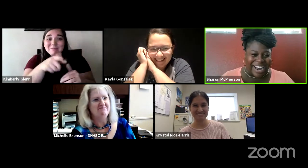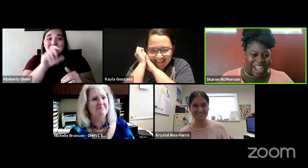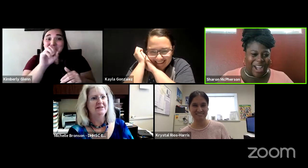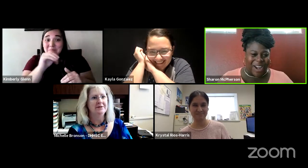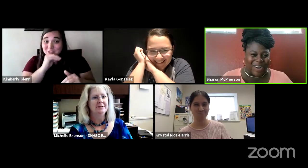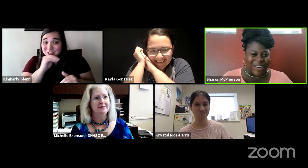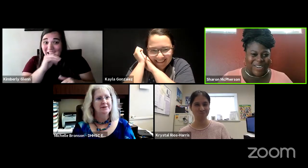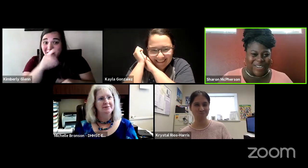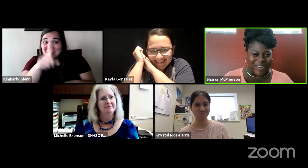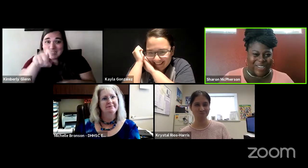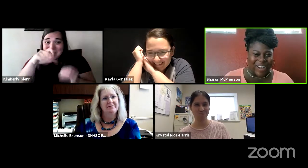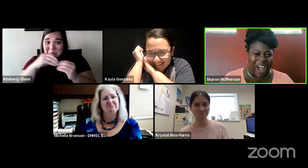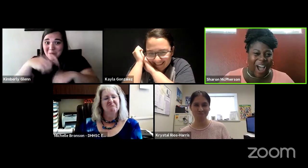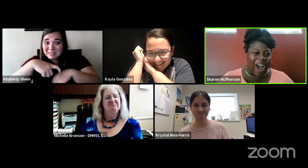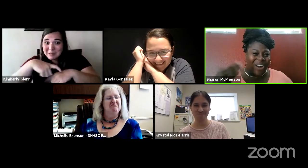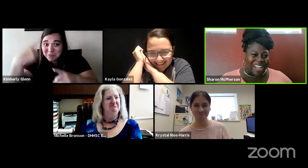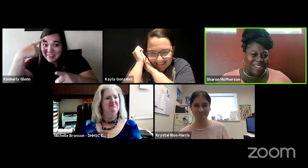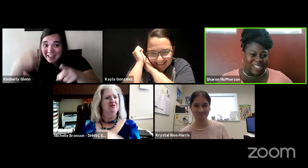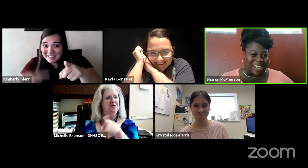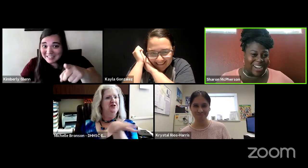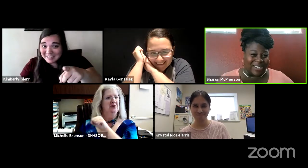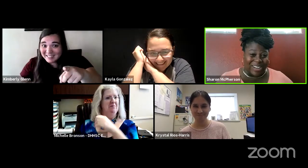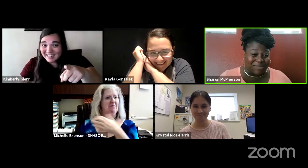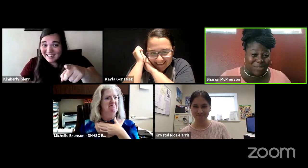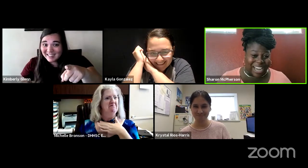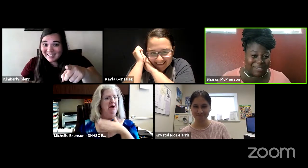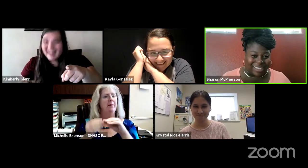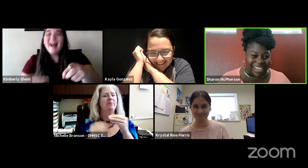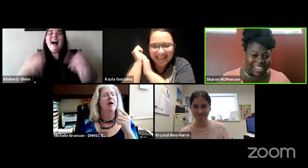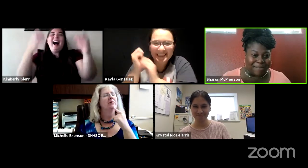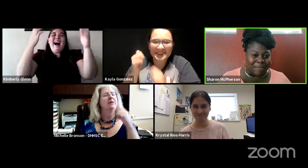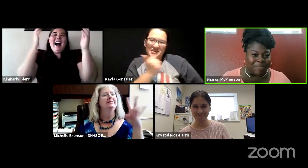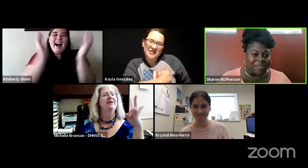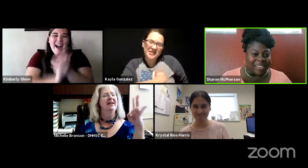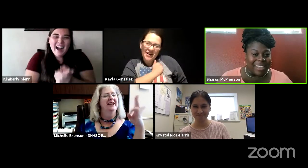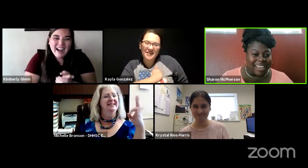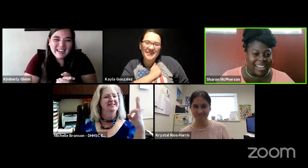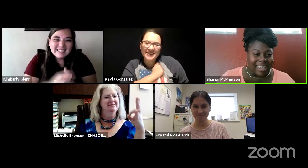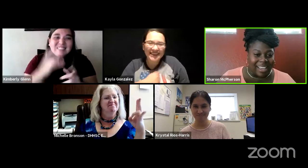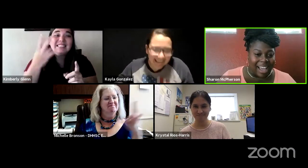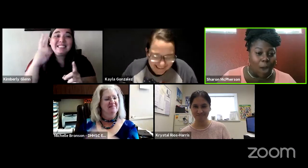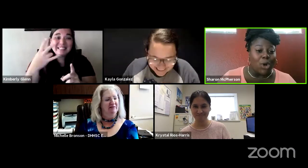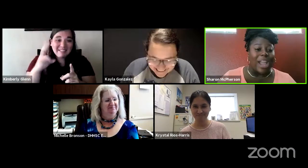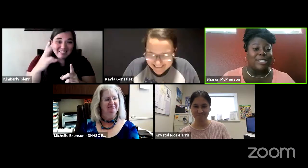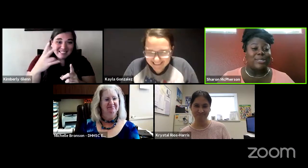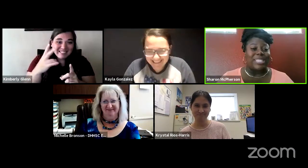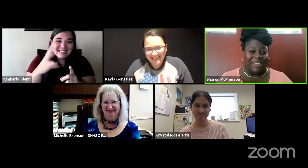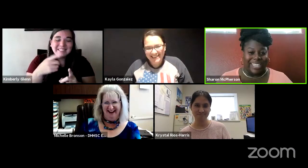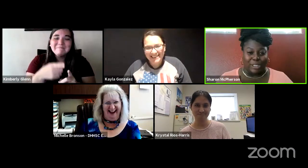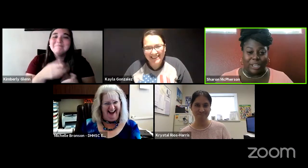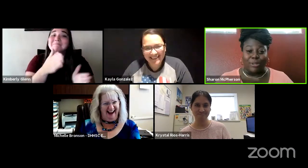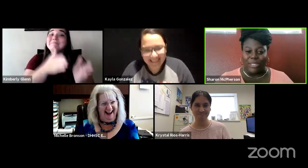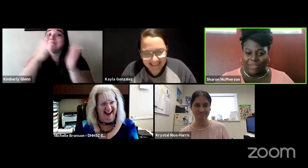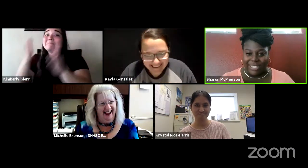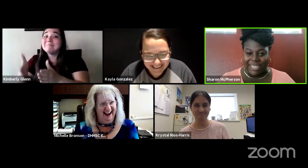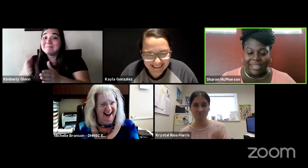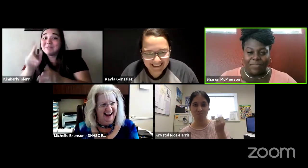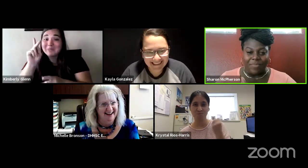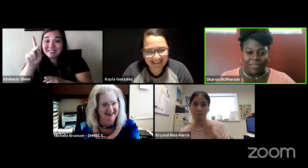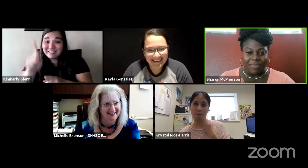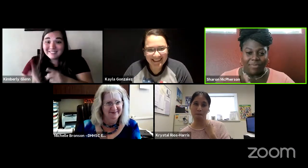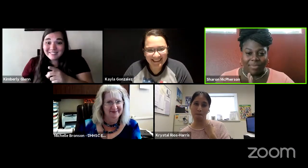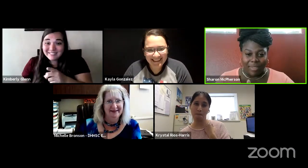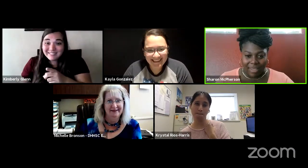my number. You can't do that. No. Okay, Michelle, do you need more time to think? We'll go ahead and do 17. Michelle, do